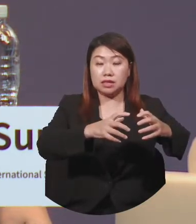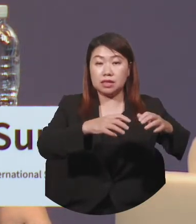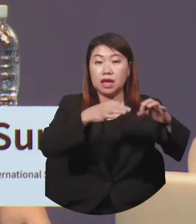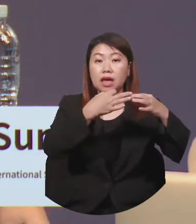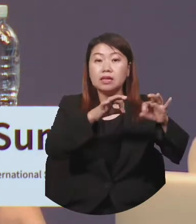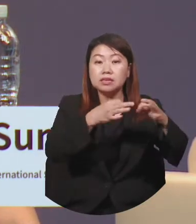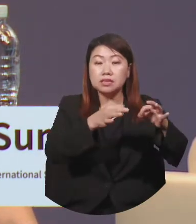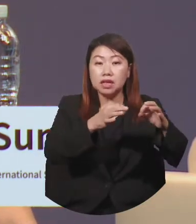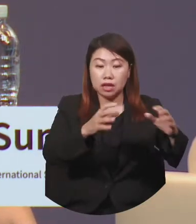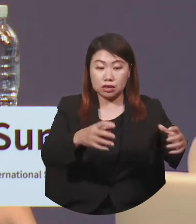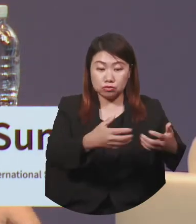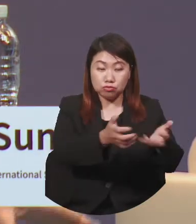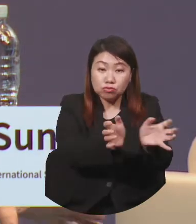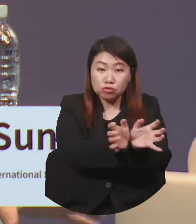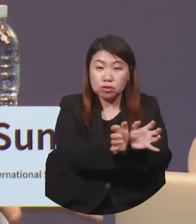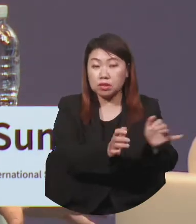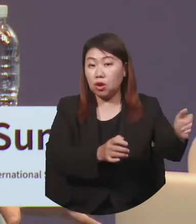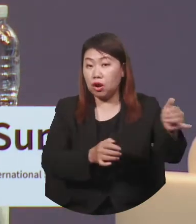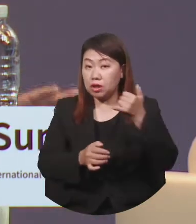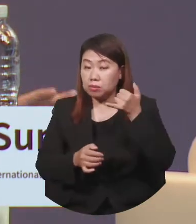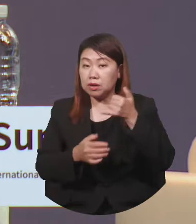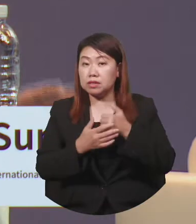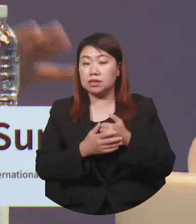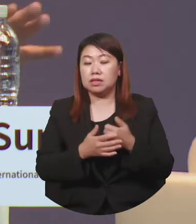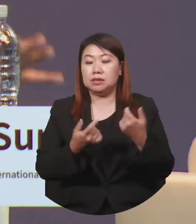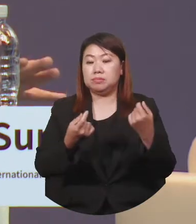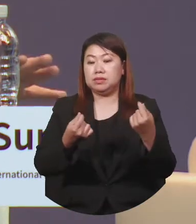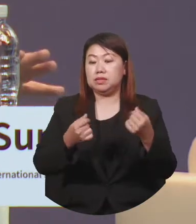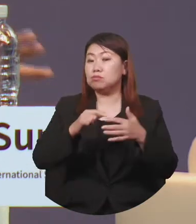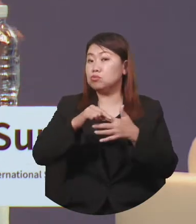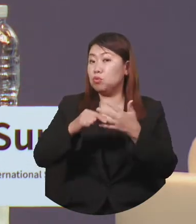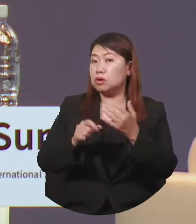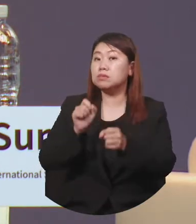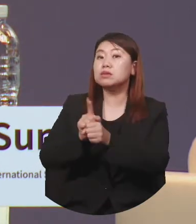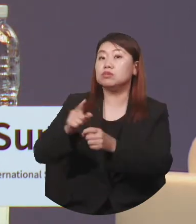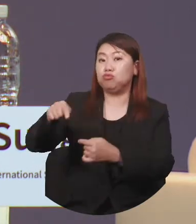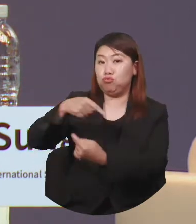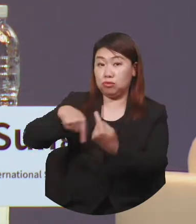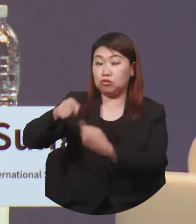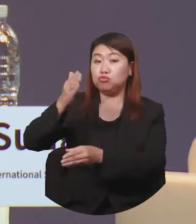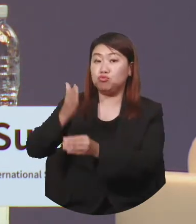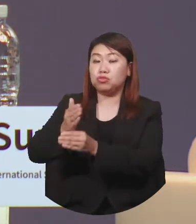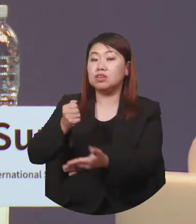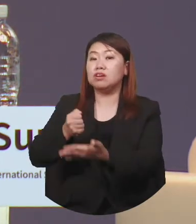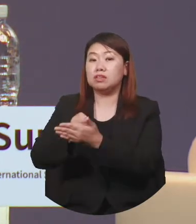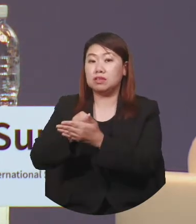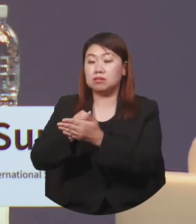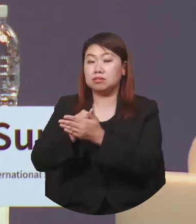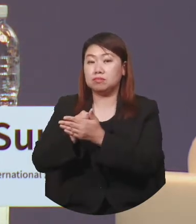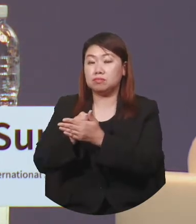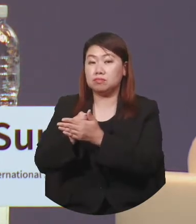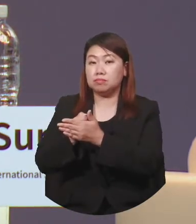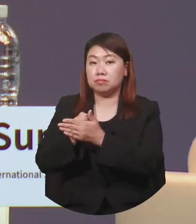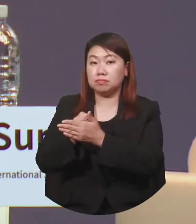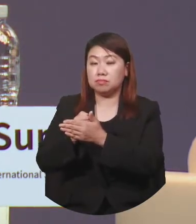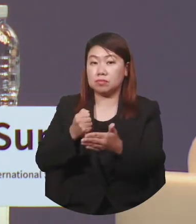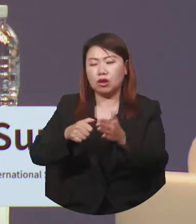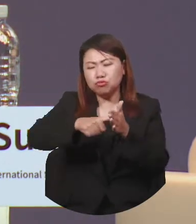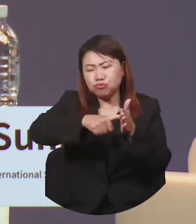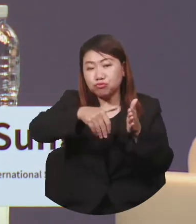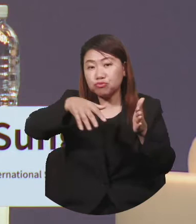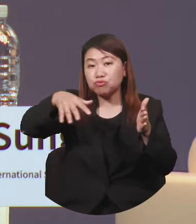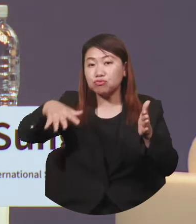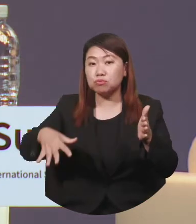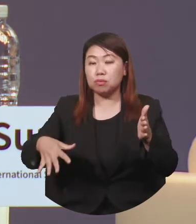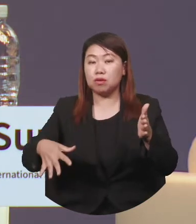And they want to send some of those very promising startups from Ethiopia to South